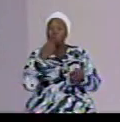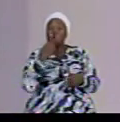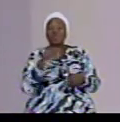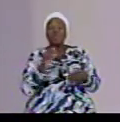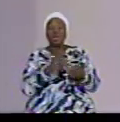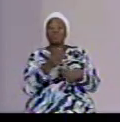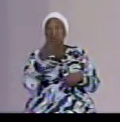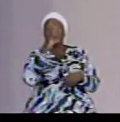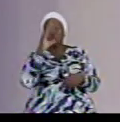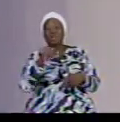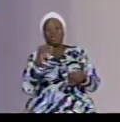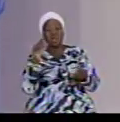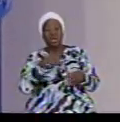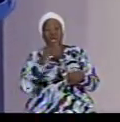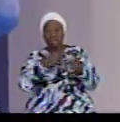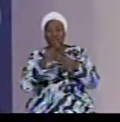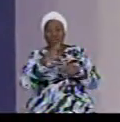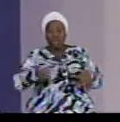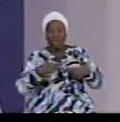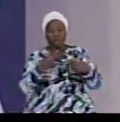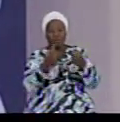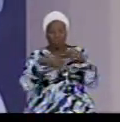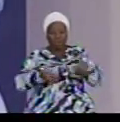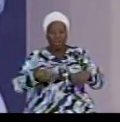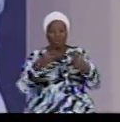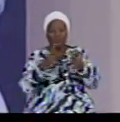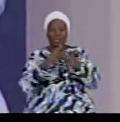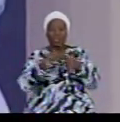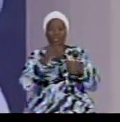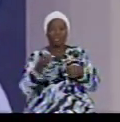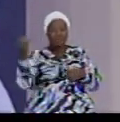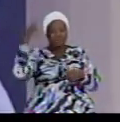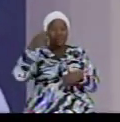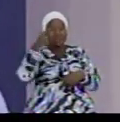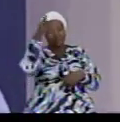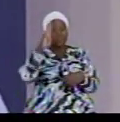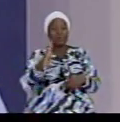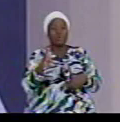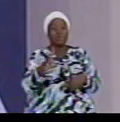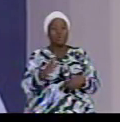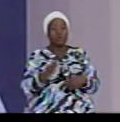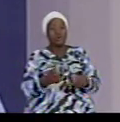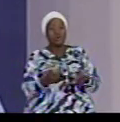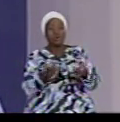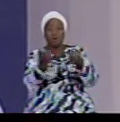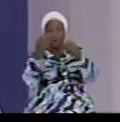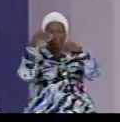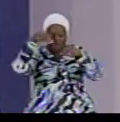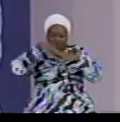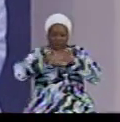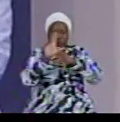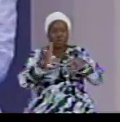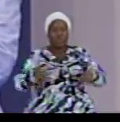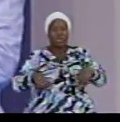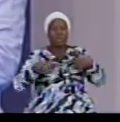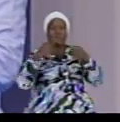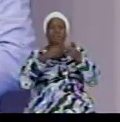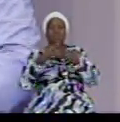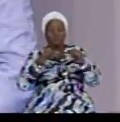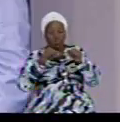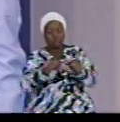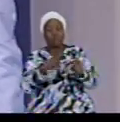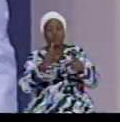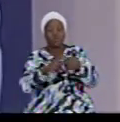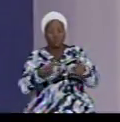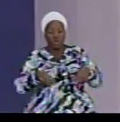drunkenness, and your life comes alive, and the grace of God penetrates your life, and you keep on